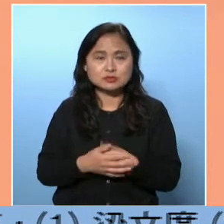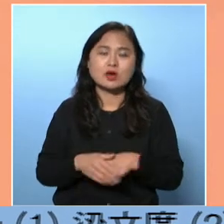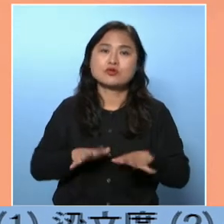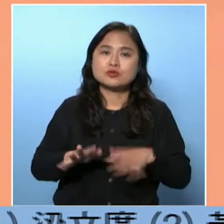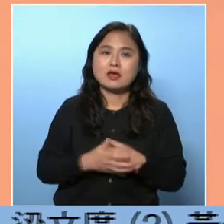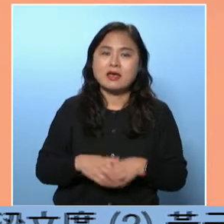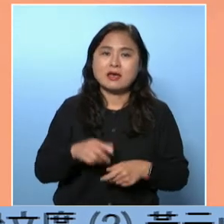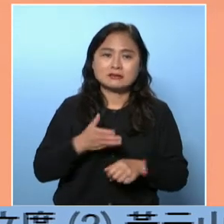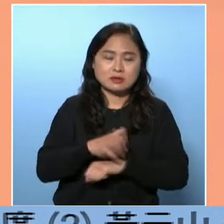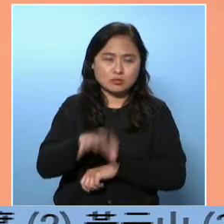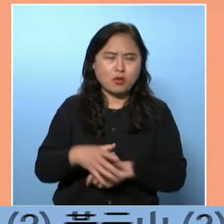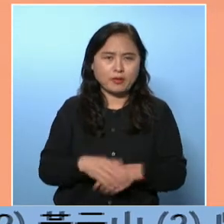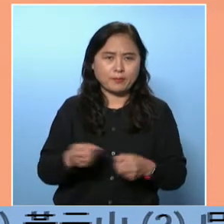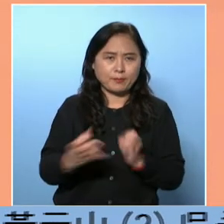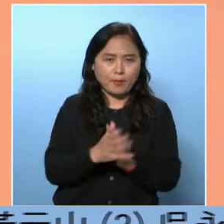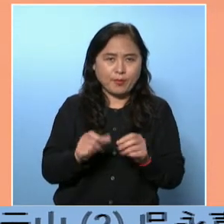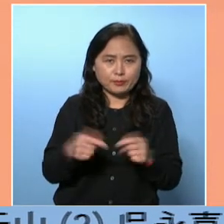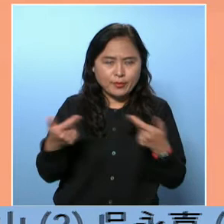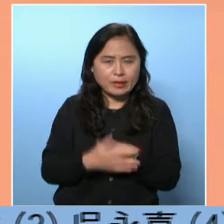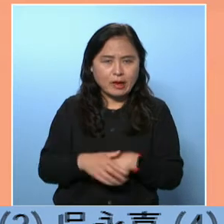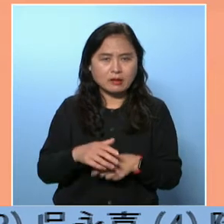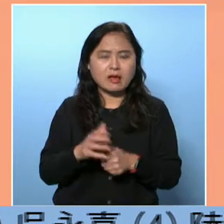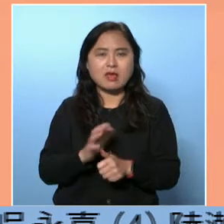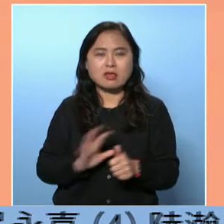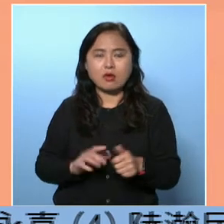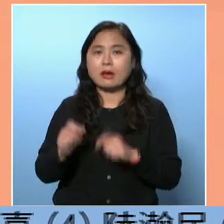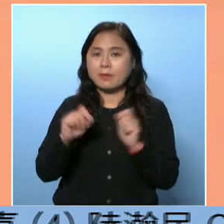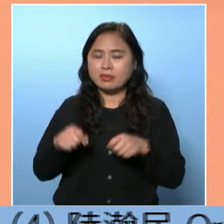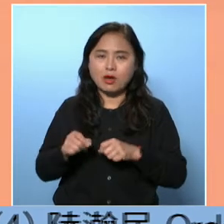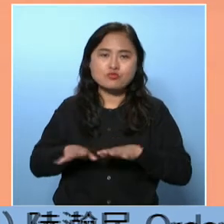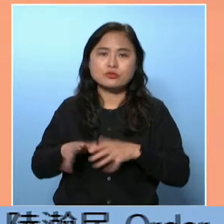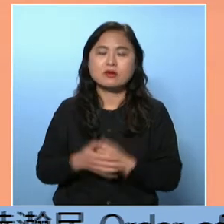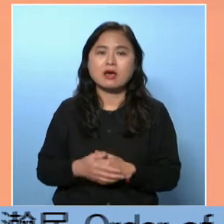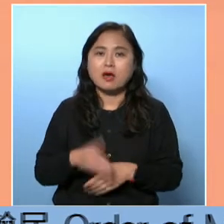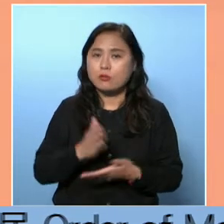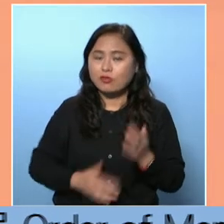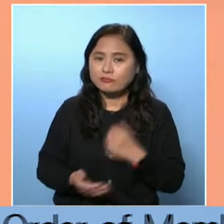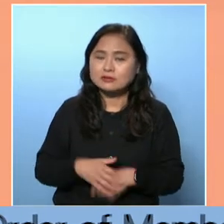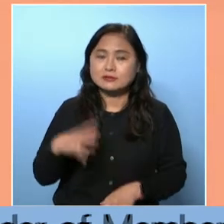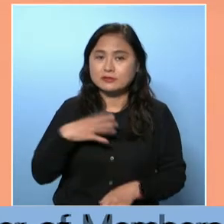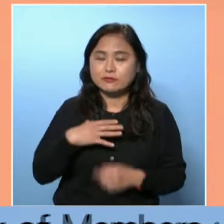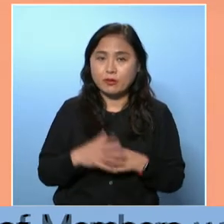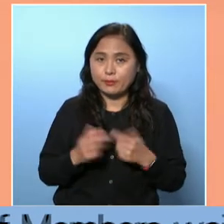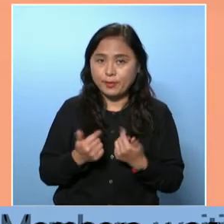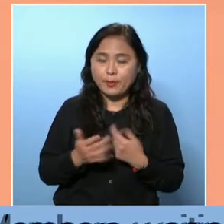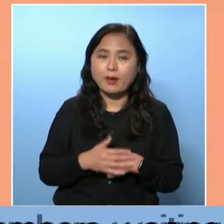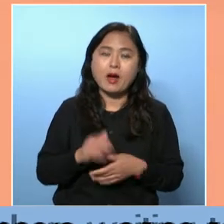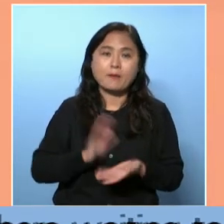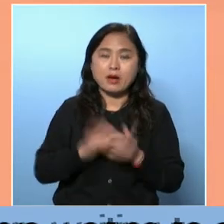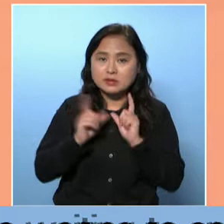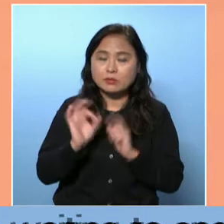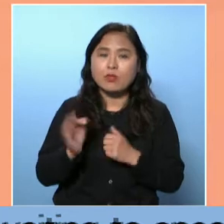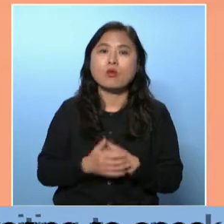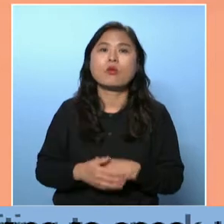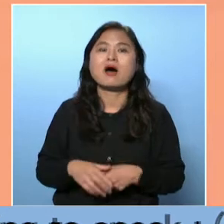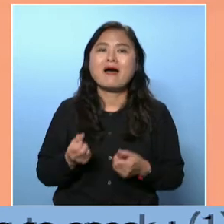they could deal with the surge in cases in the community. Now for some suitable cases, say